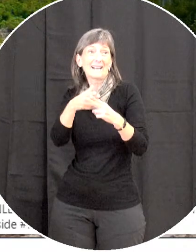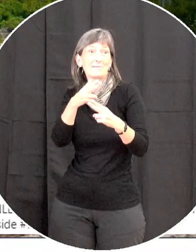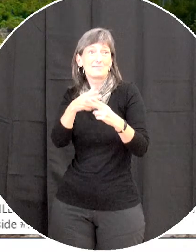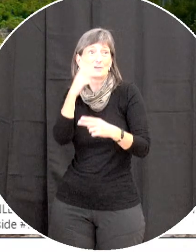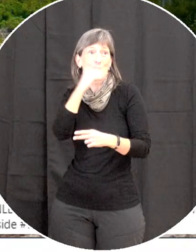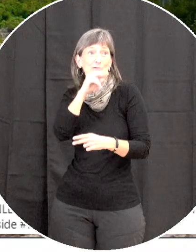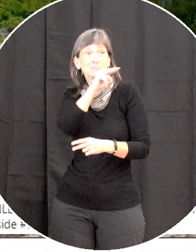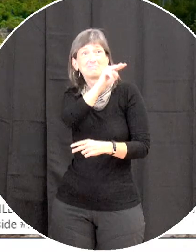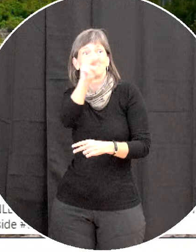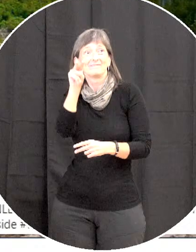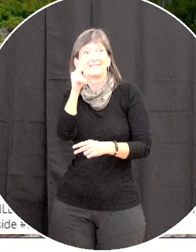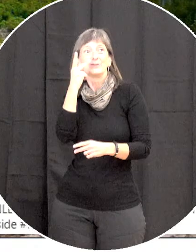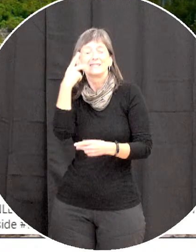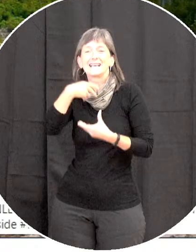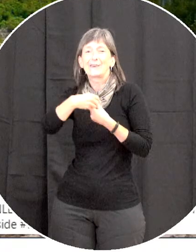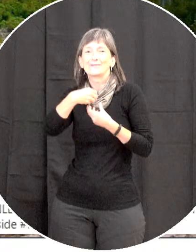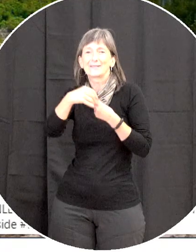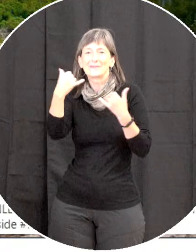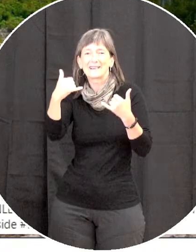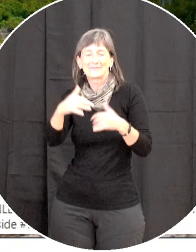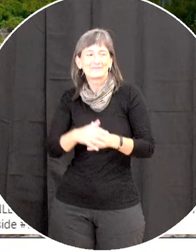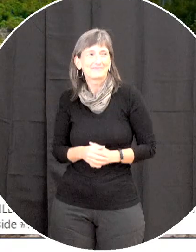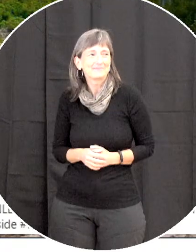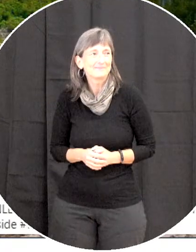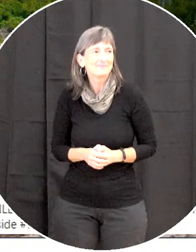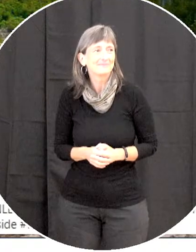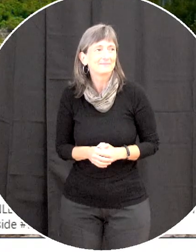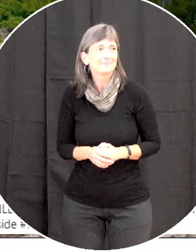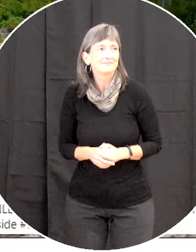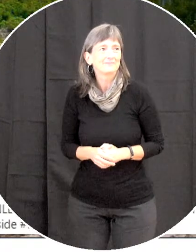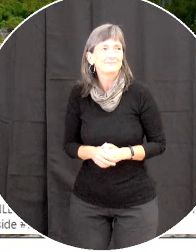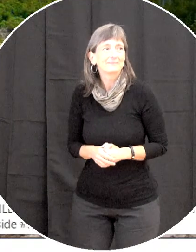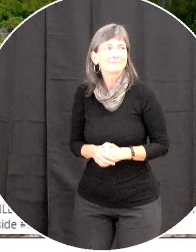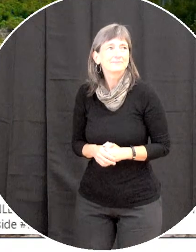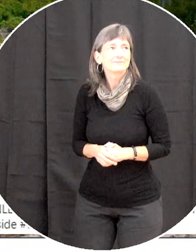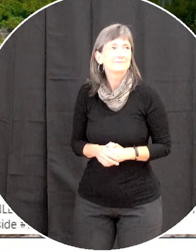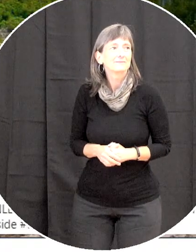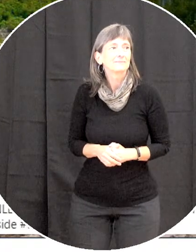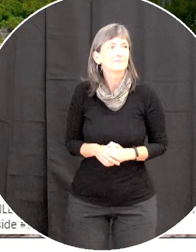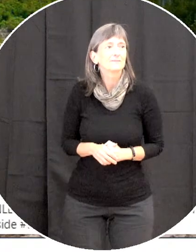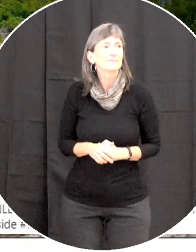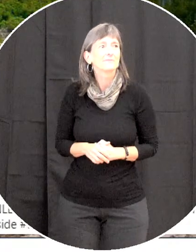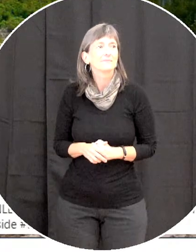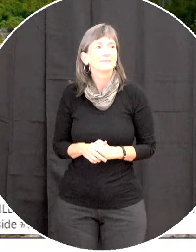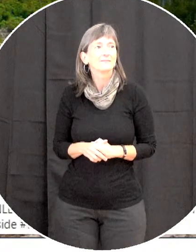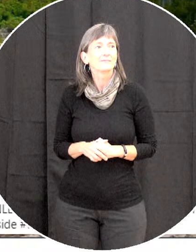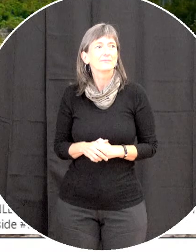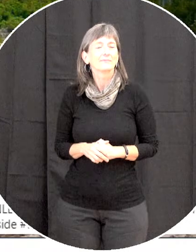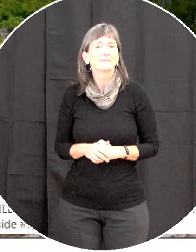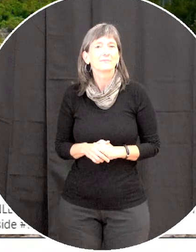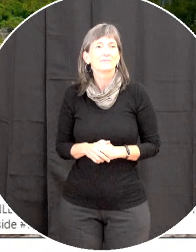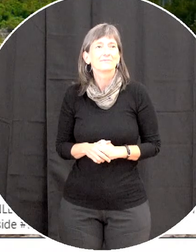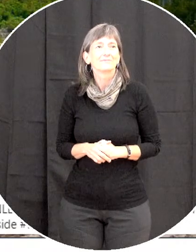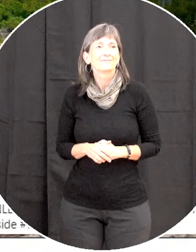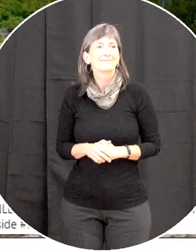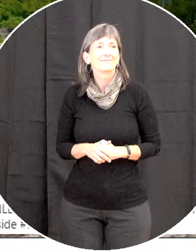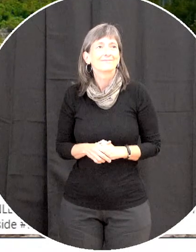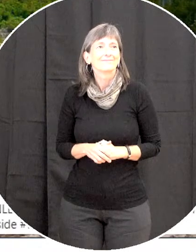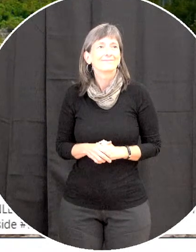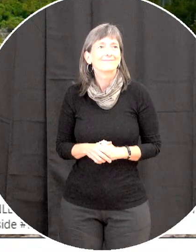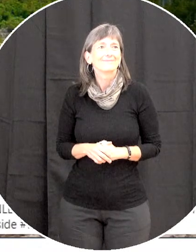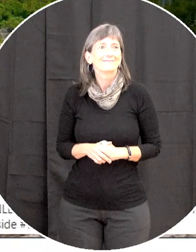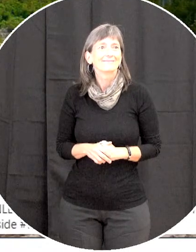province. It's nice to see the kids outdoors enjoying play in kindergarten in what else but a lovely sand pit.